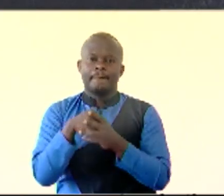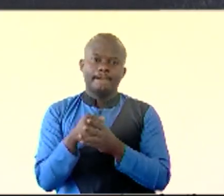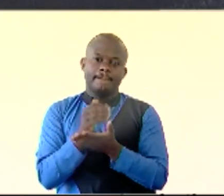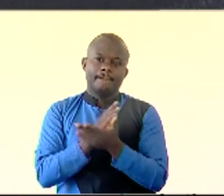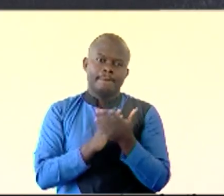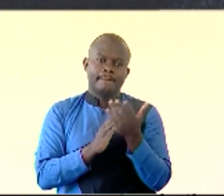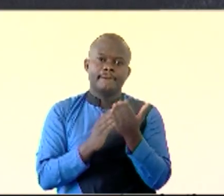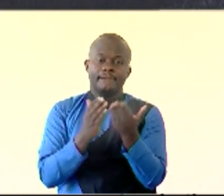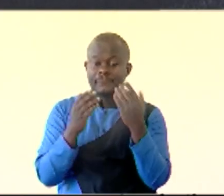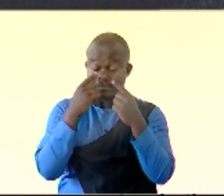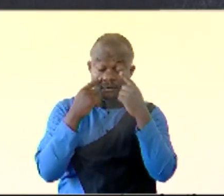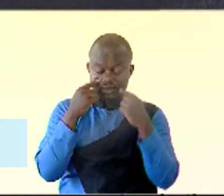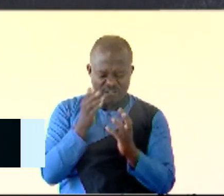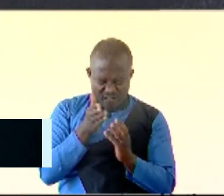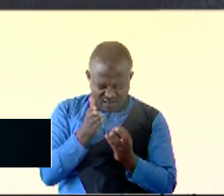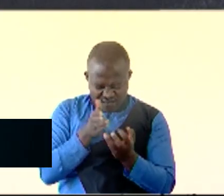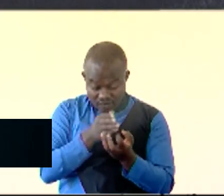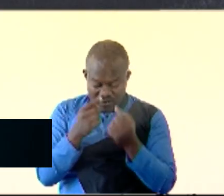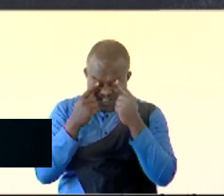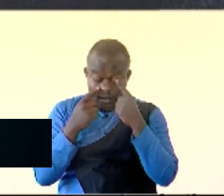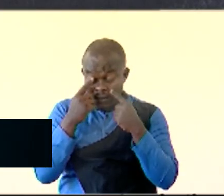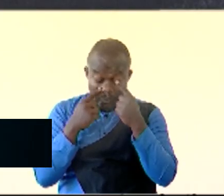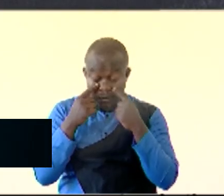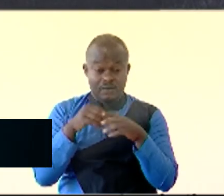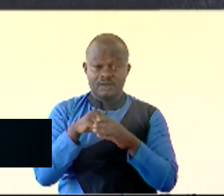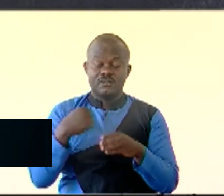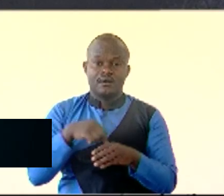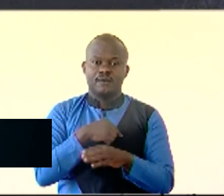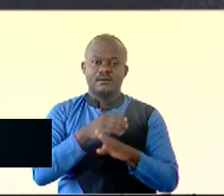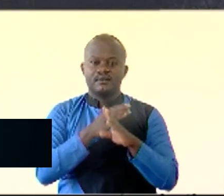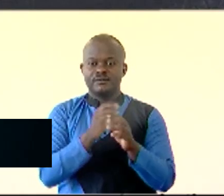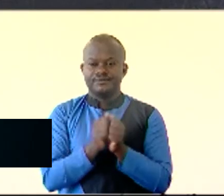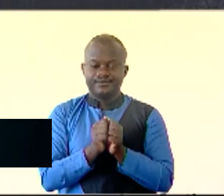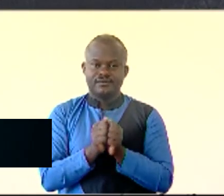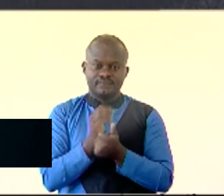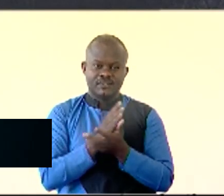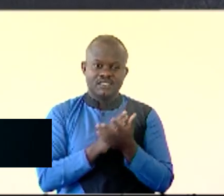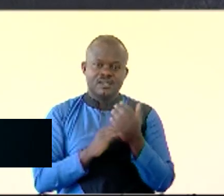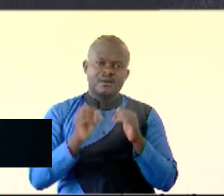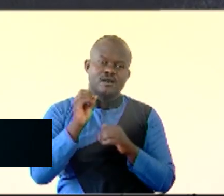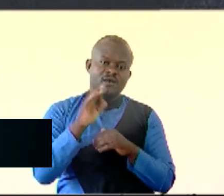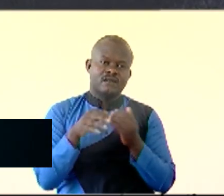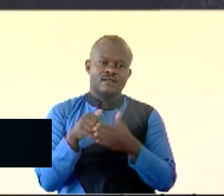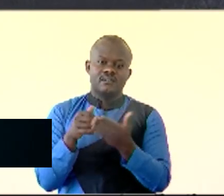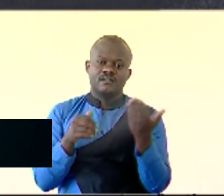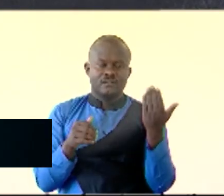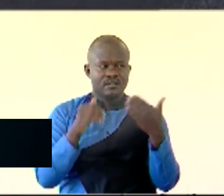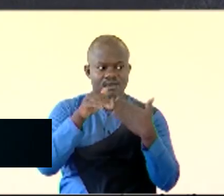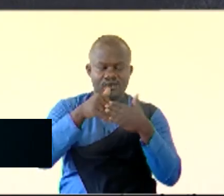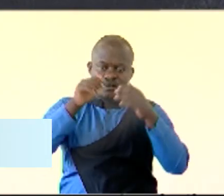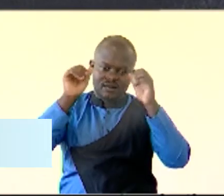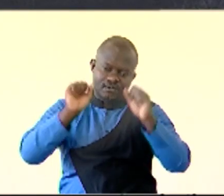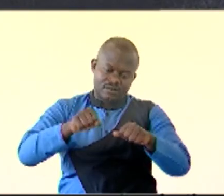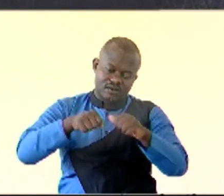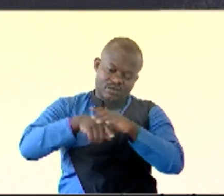produced by the onion not enter into our body. Some of the insects can enter into the